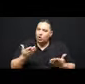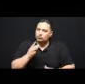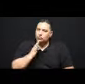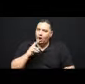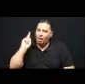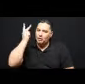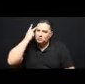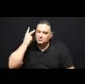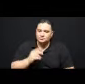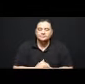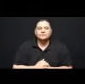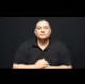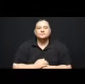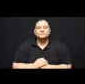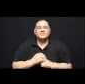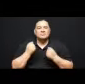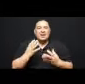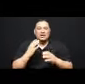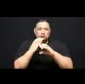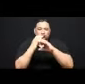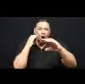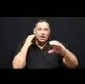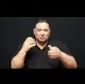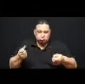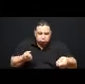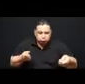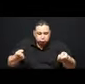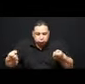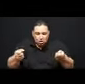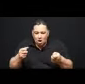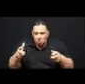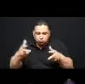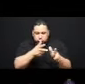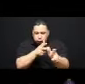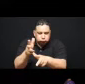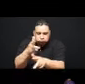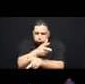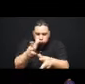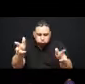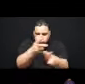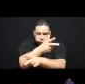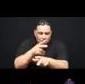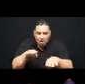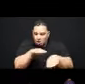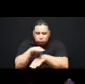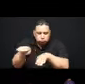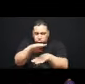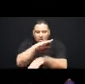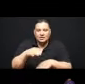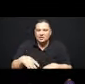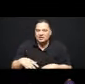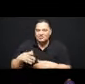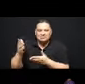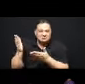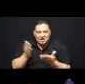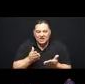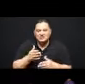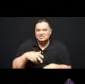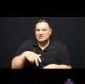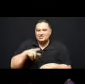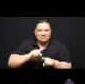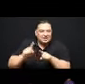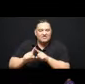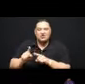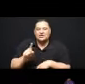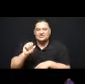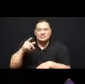spread a wildfire of bees, game species, and insects. Smog, dust, and gluttony hang like a